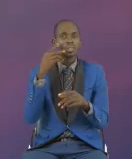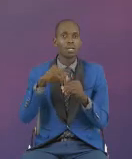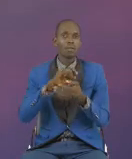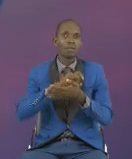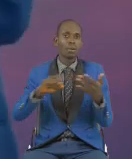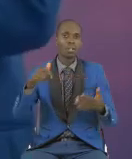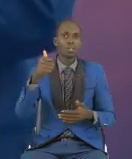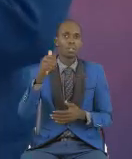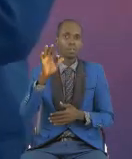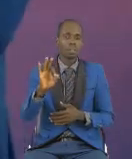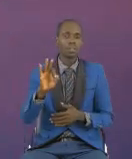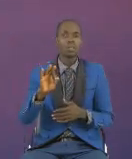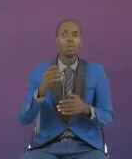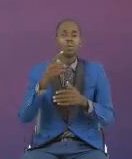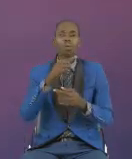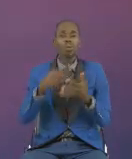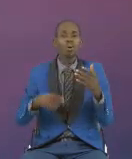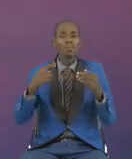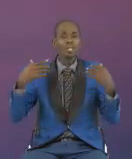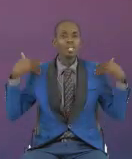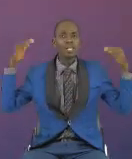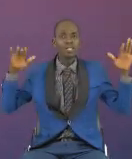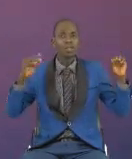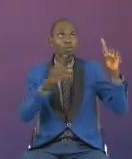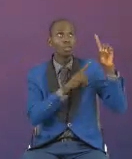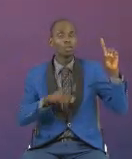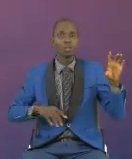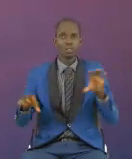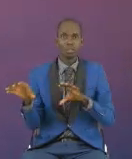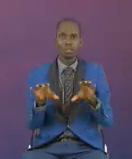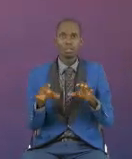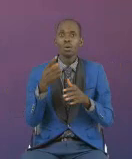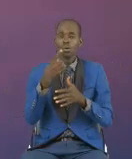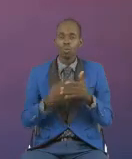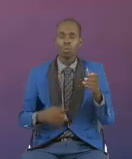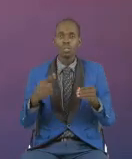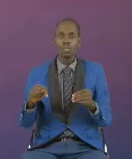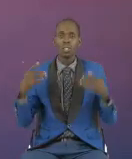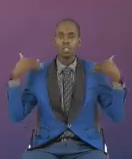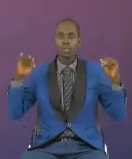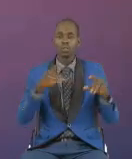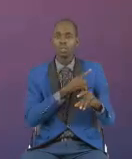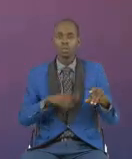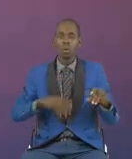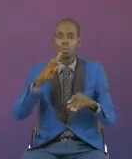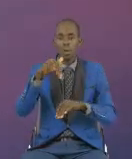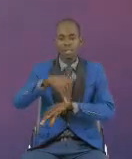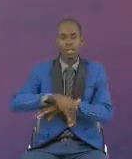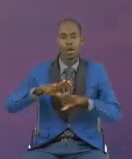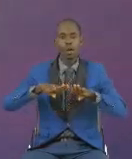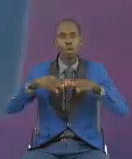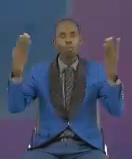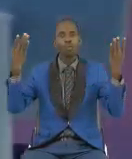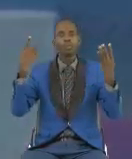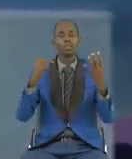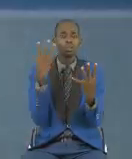what the angel of the Lord did, but the angel of the Lord by night opened the prison doors. Your